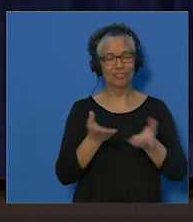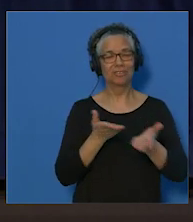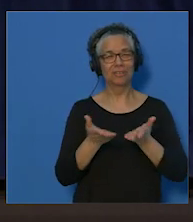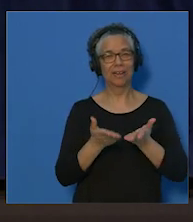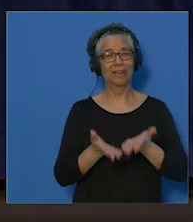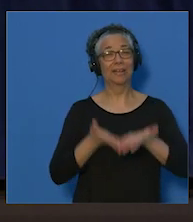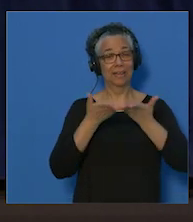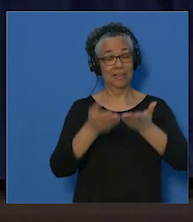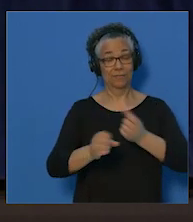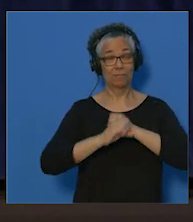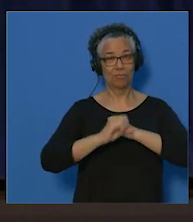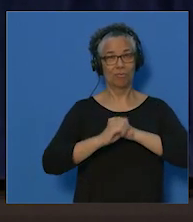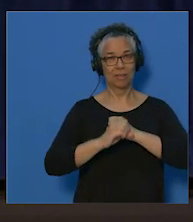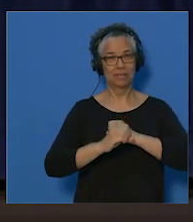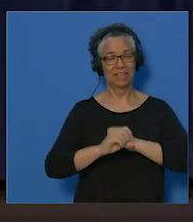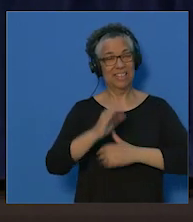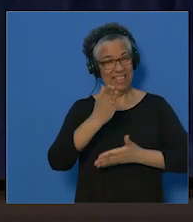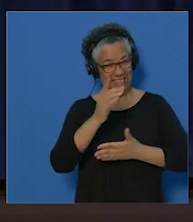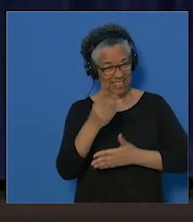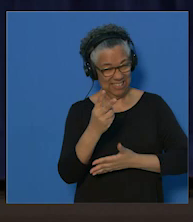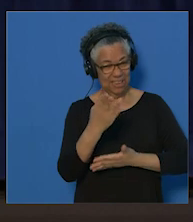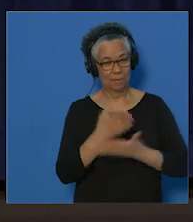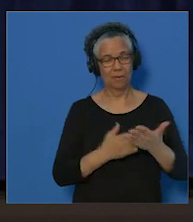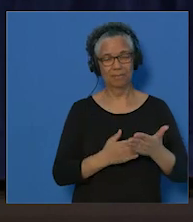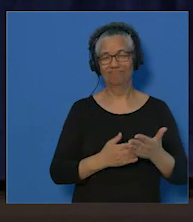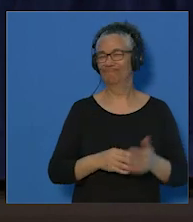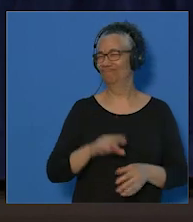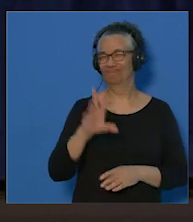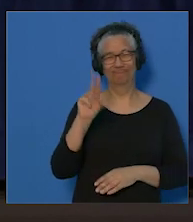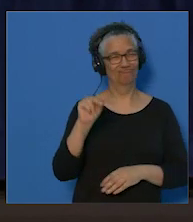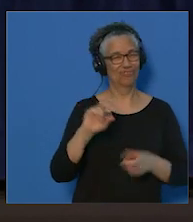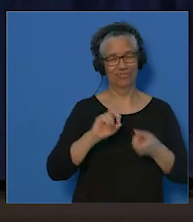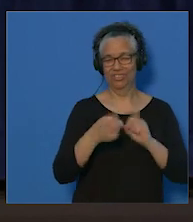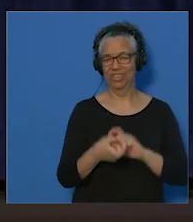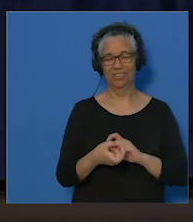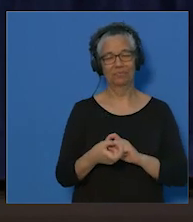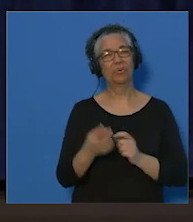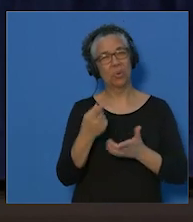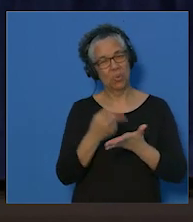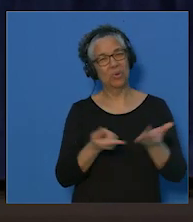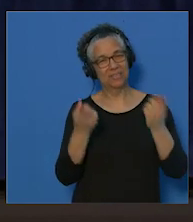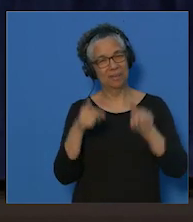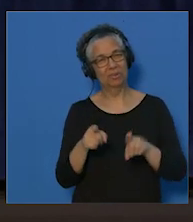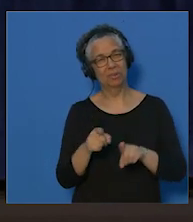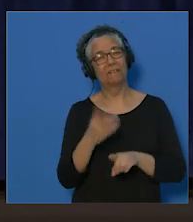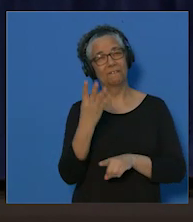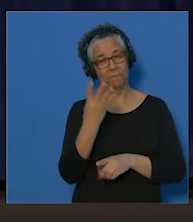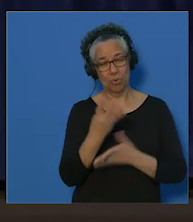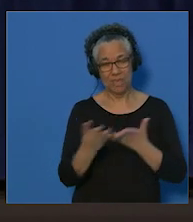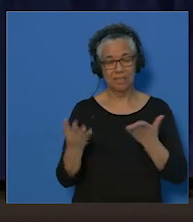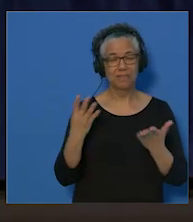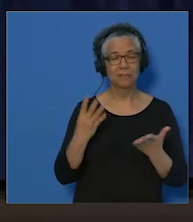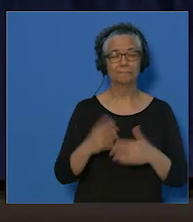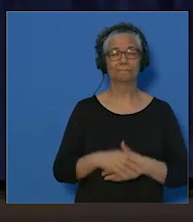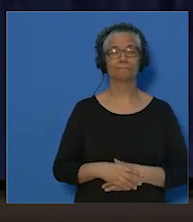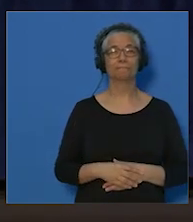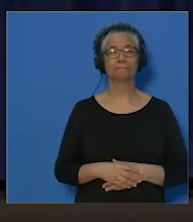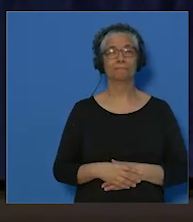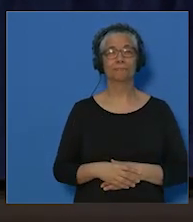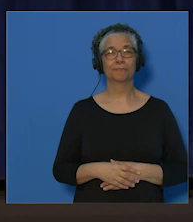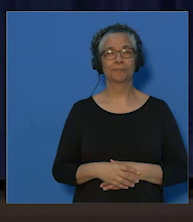broadcast. And that second portion represents no change than what we've been under for the past 4 weeks.